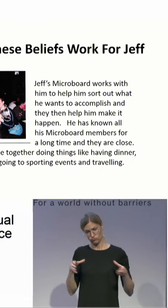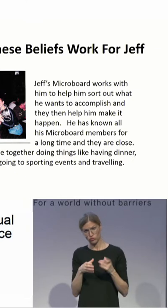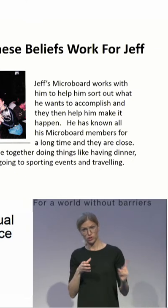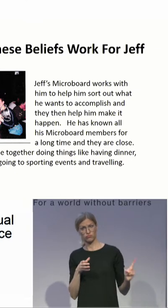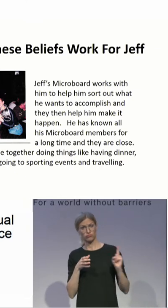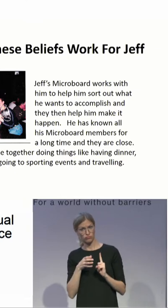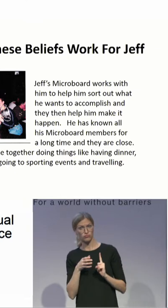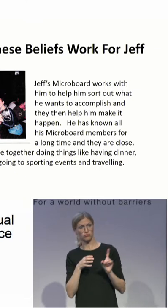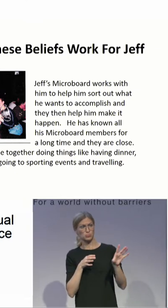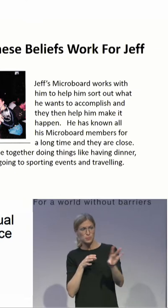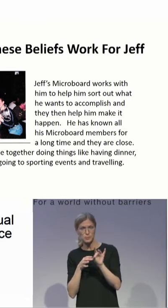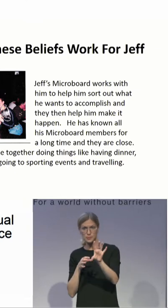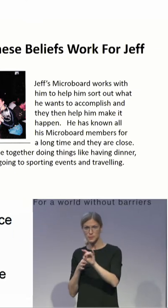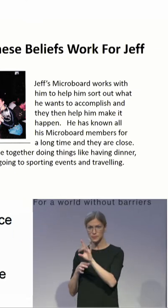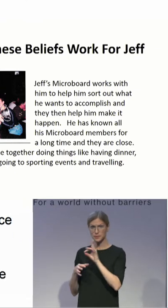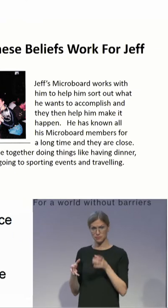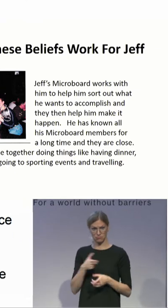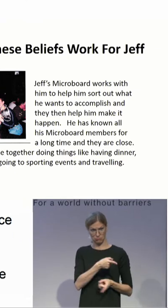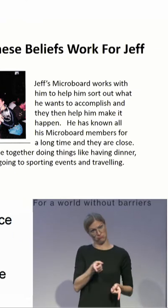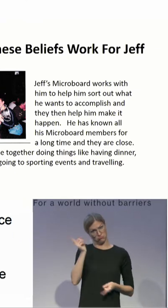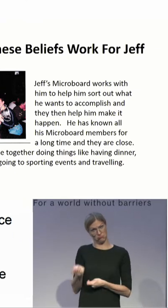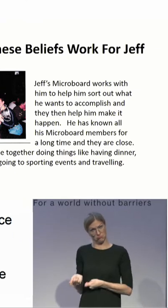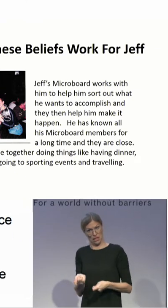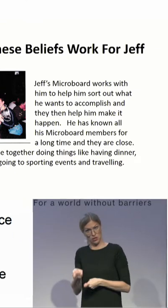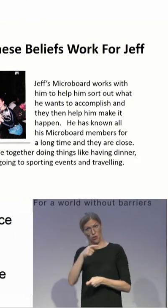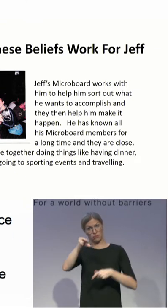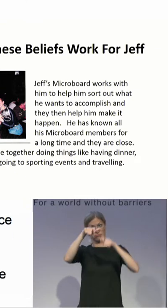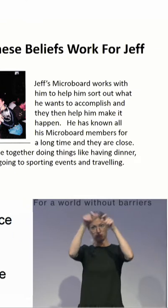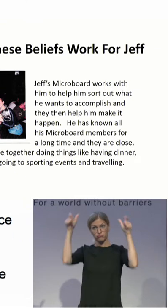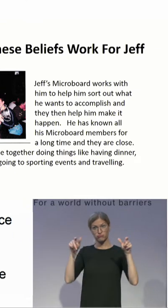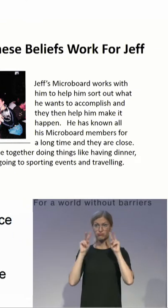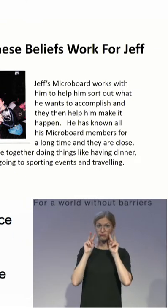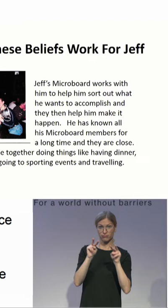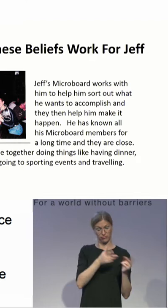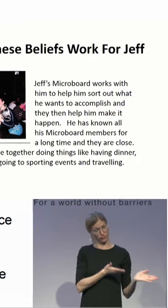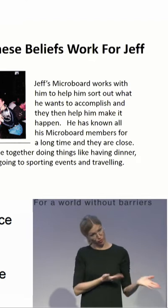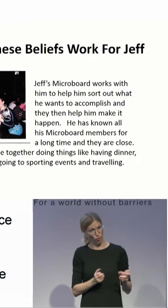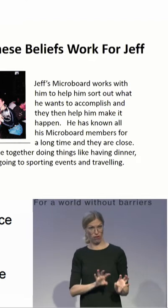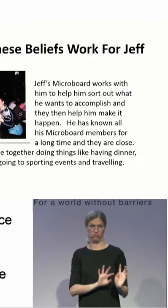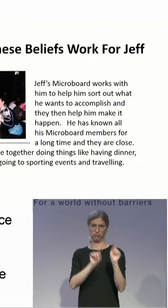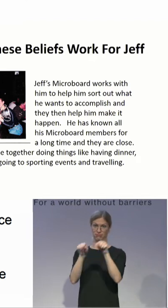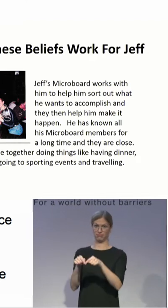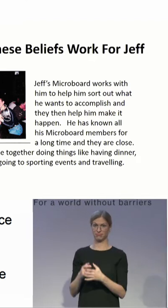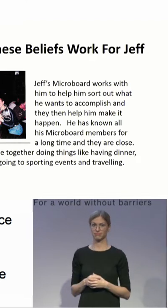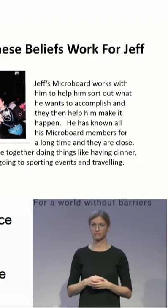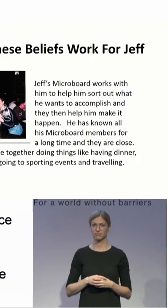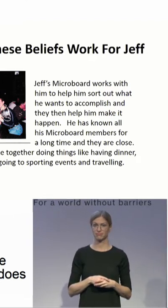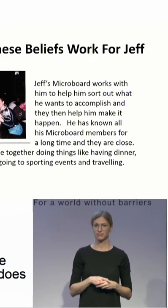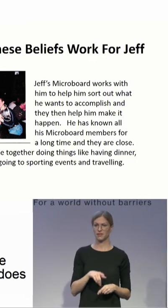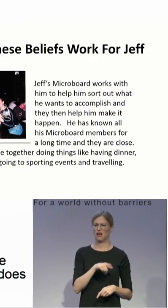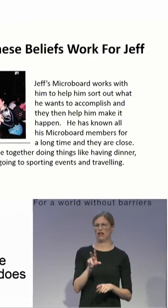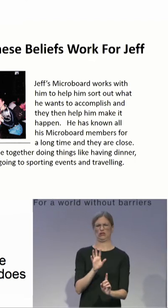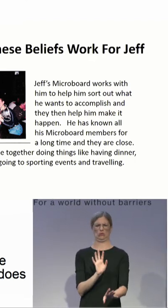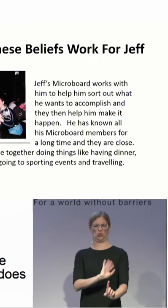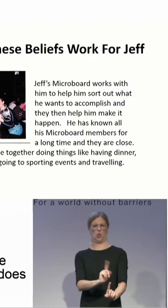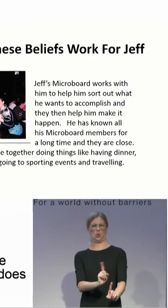in the next province over. And they were holding the cup from the winning team there. But the board doesn't say, oh, no, Jeff, you know, you're in a chair. And how are going to stay warm? And, oh, dear,